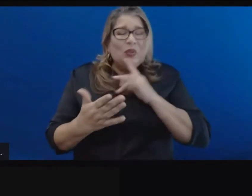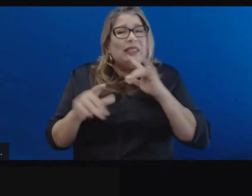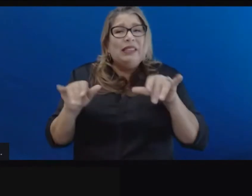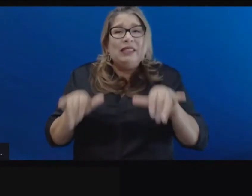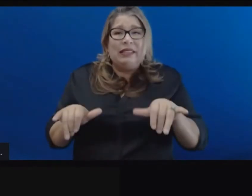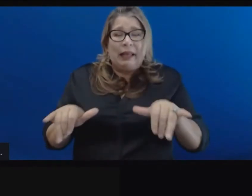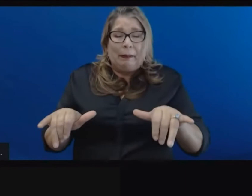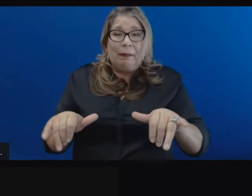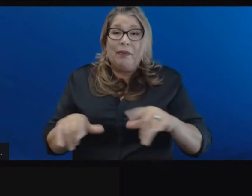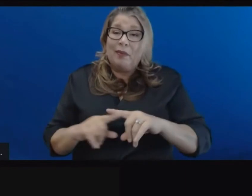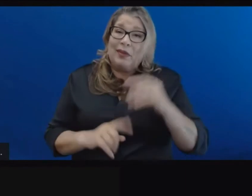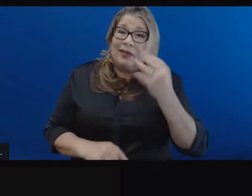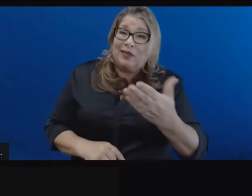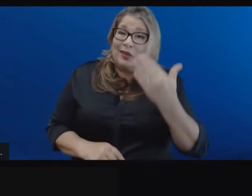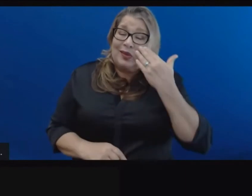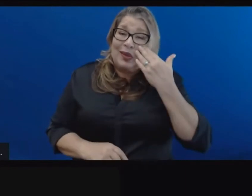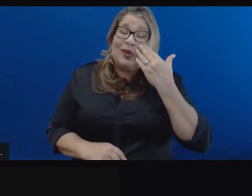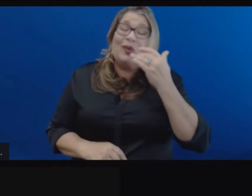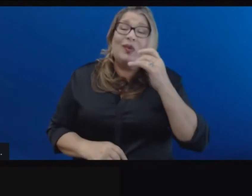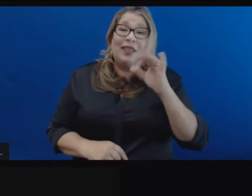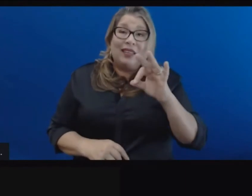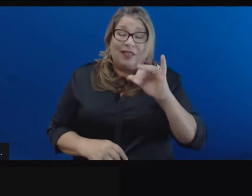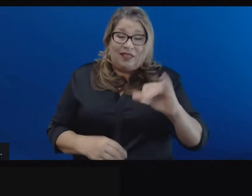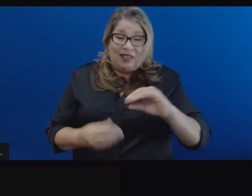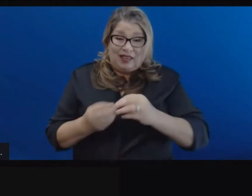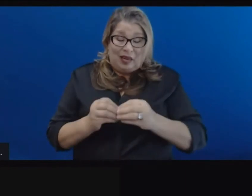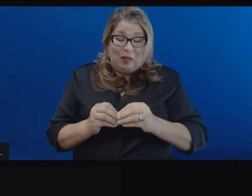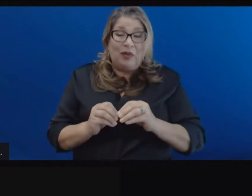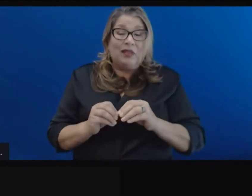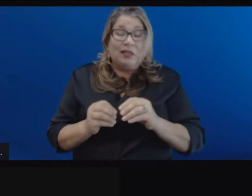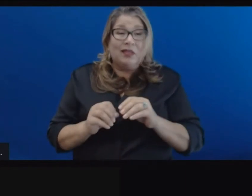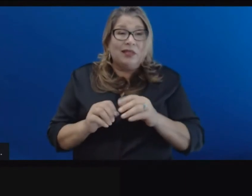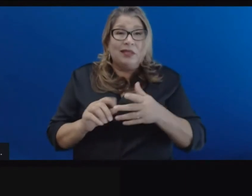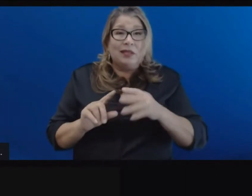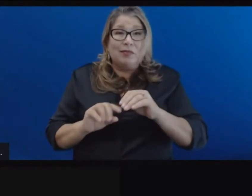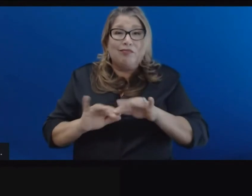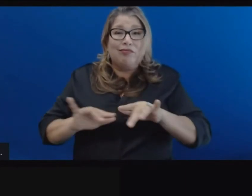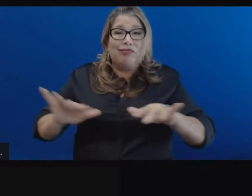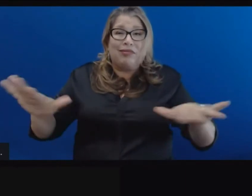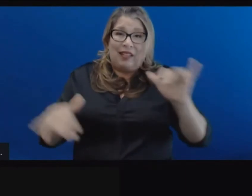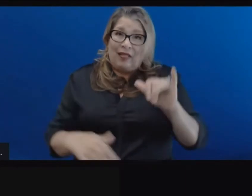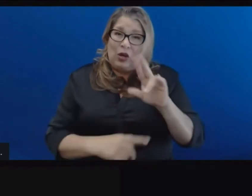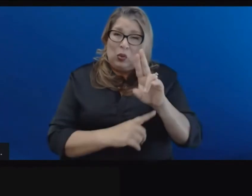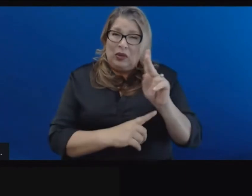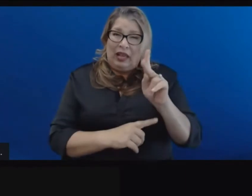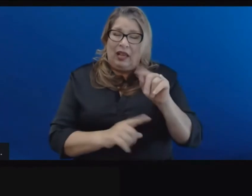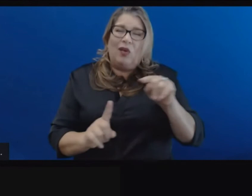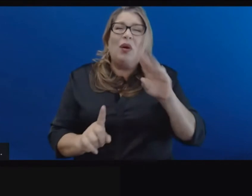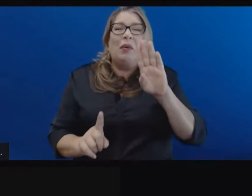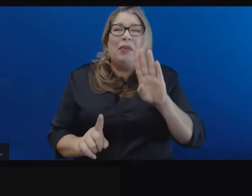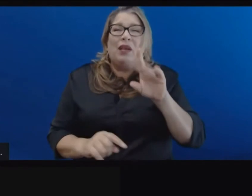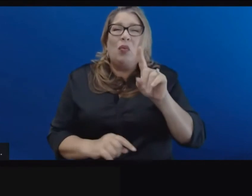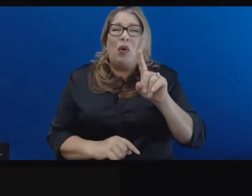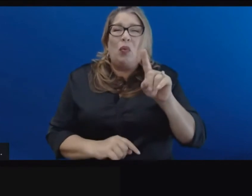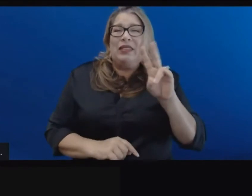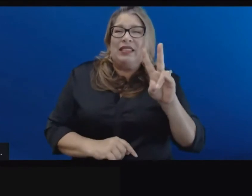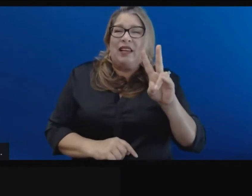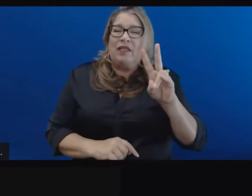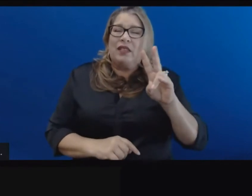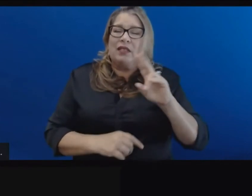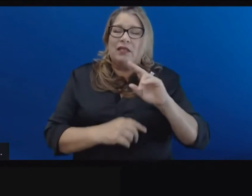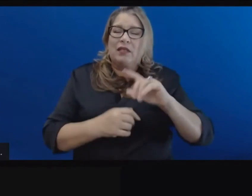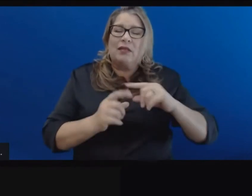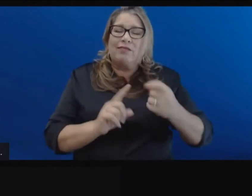we see more widespread proliferation of this UK or this B117 variant that you